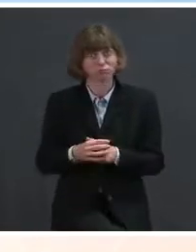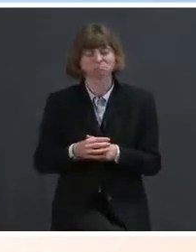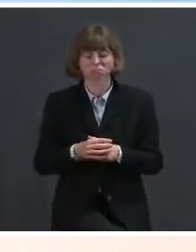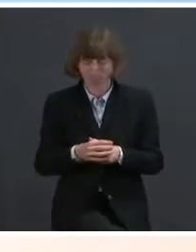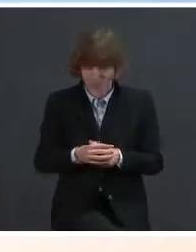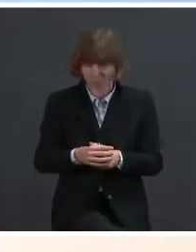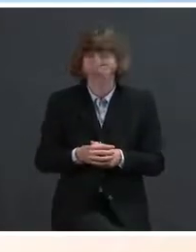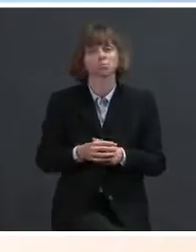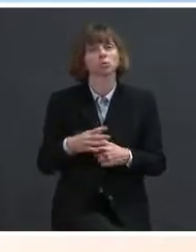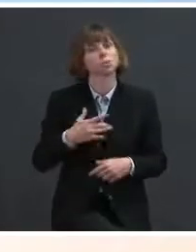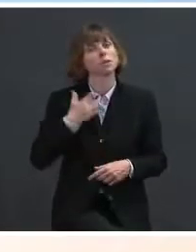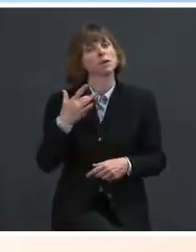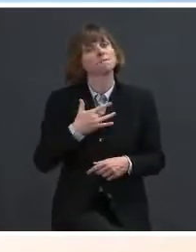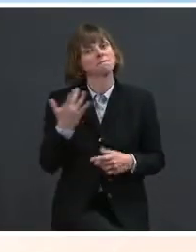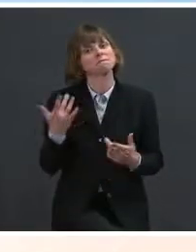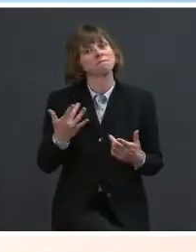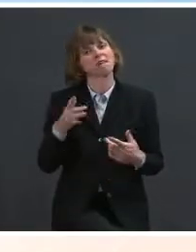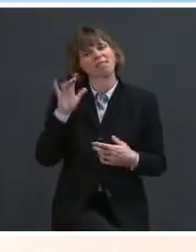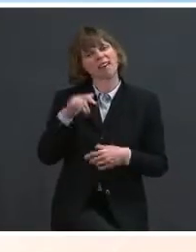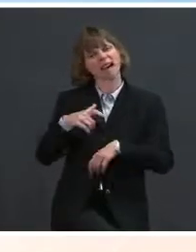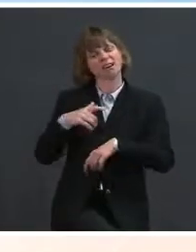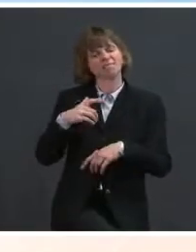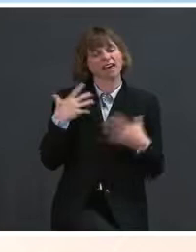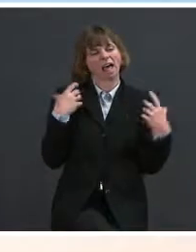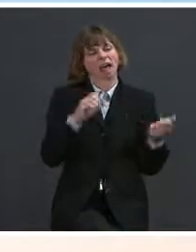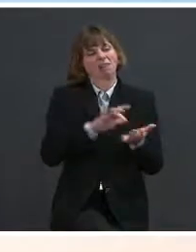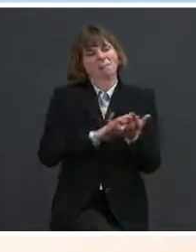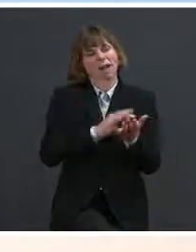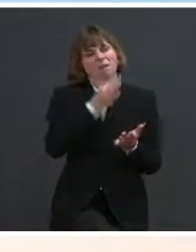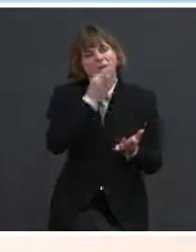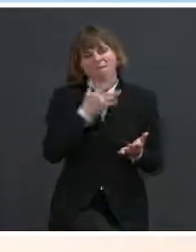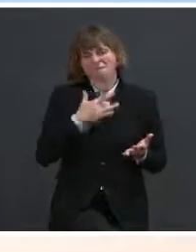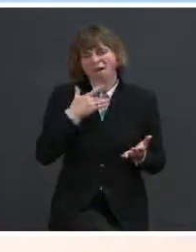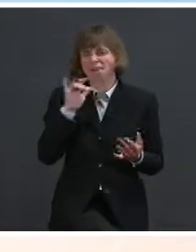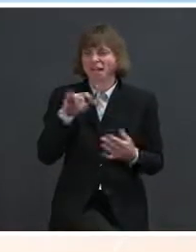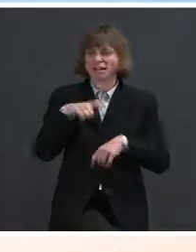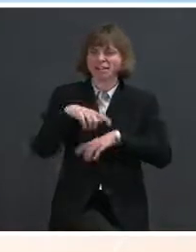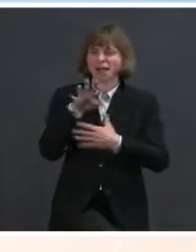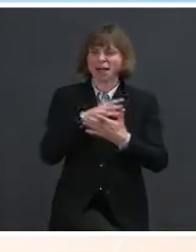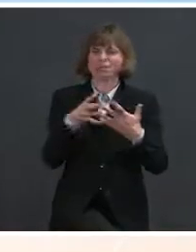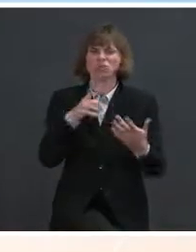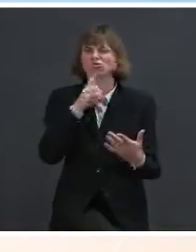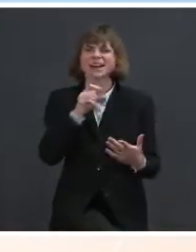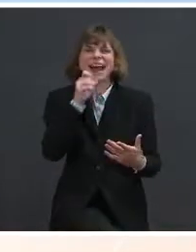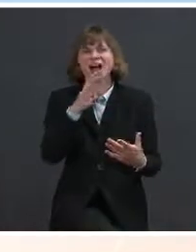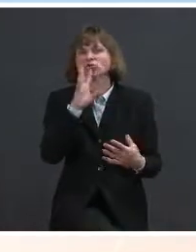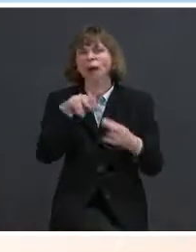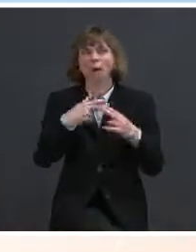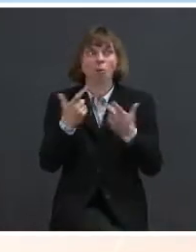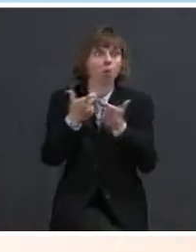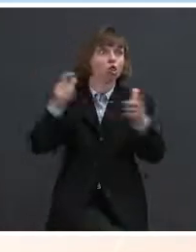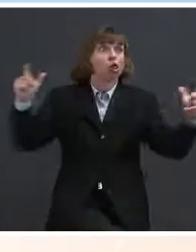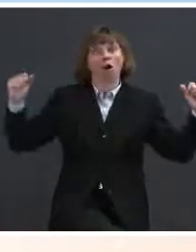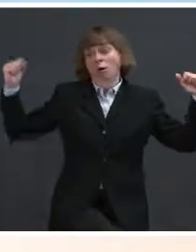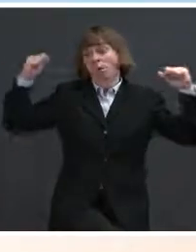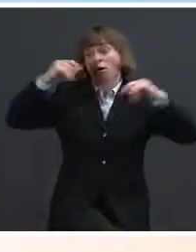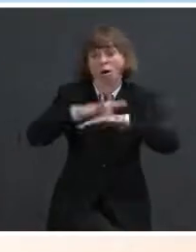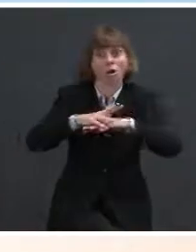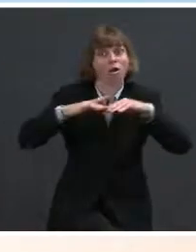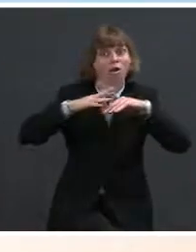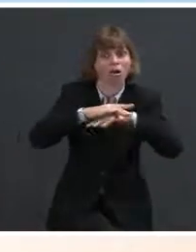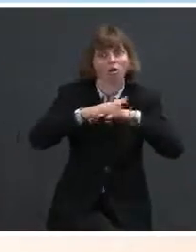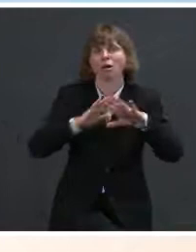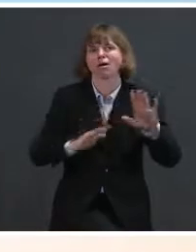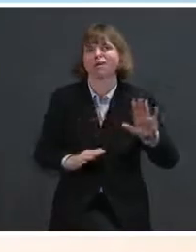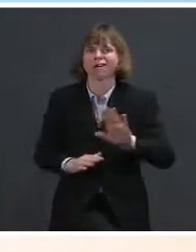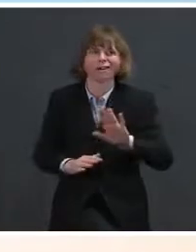it would be a timeline, our health and medical experts, it would be a timeline by which we could have, and again, this is not large gatherings, as you know, Mary, it is having,